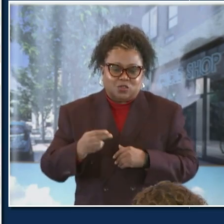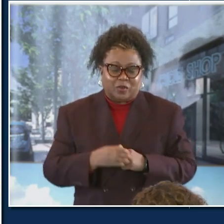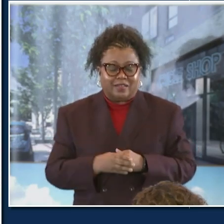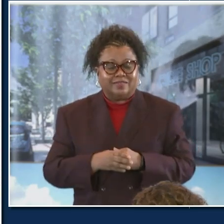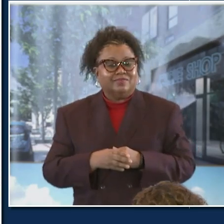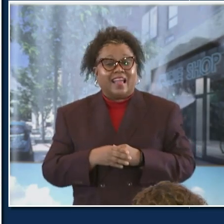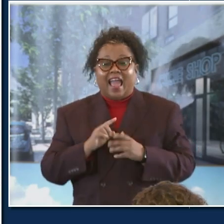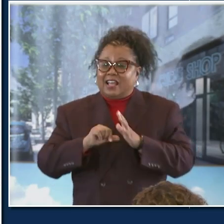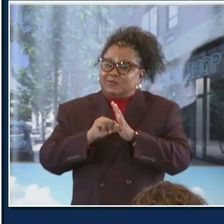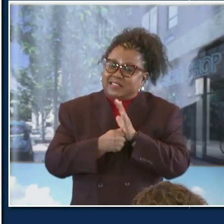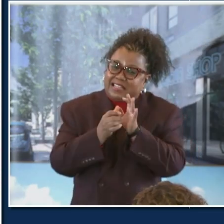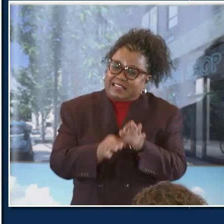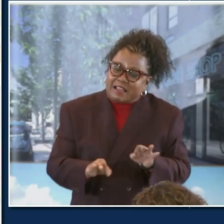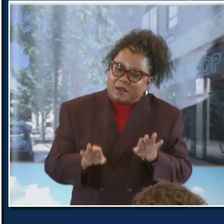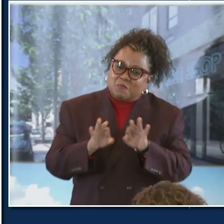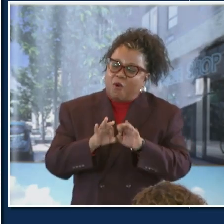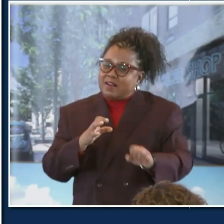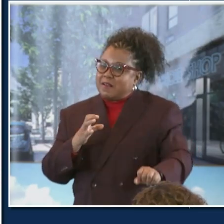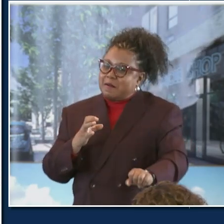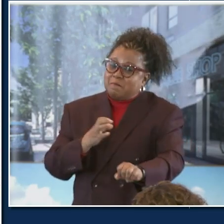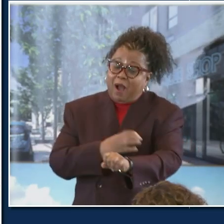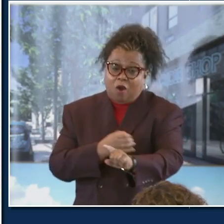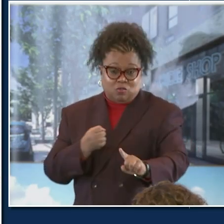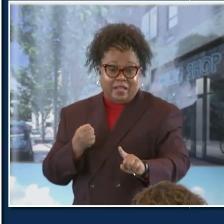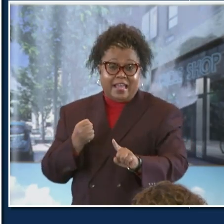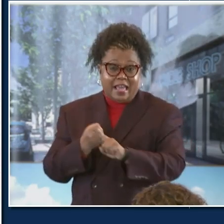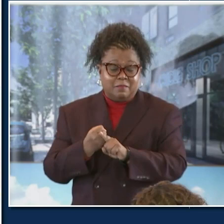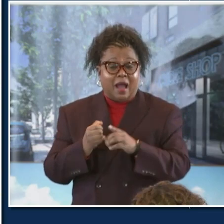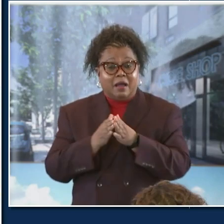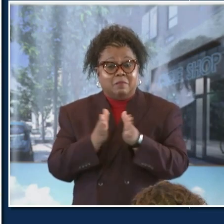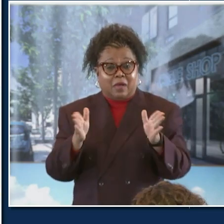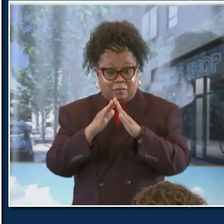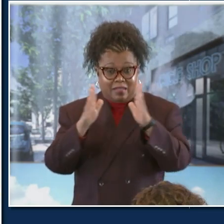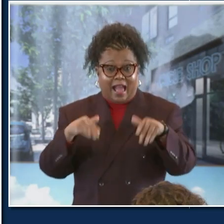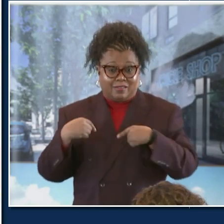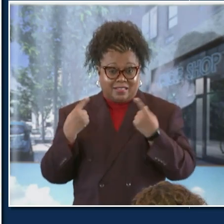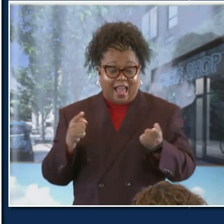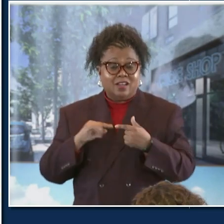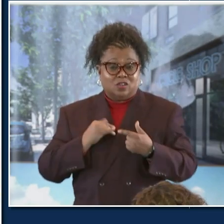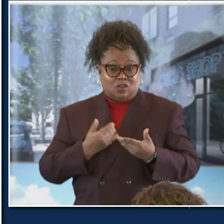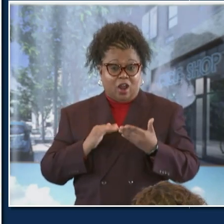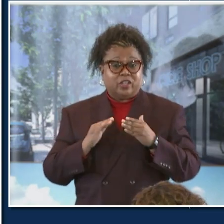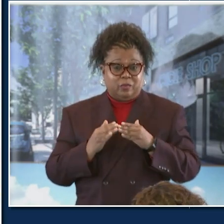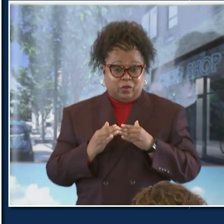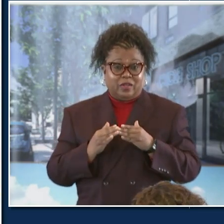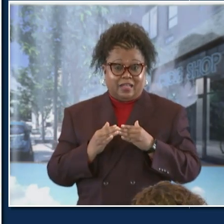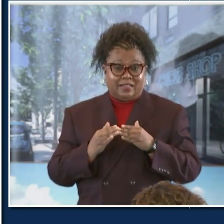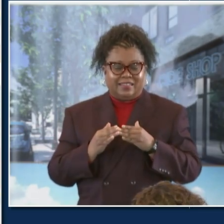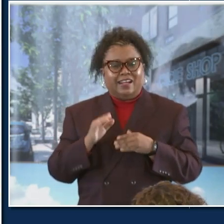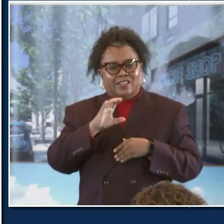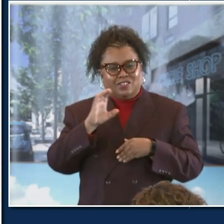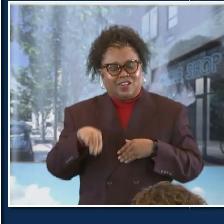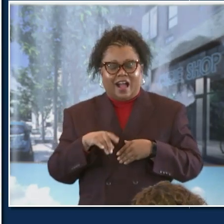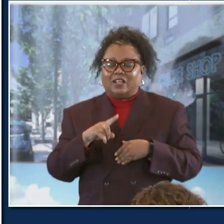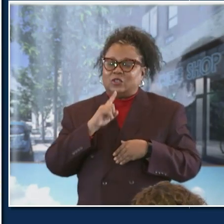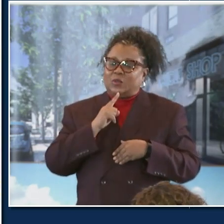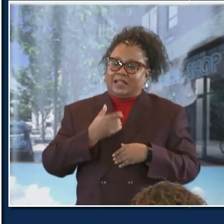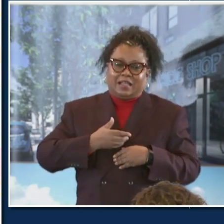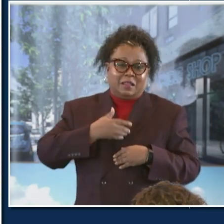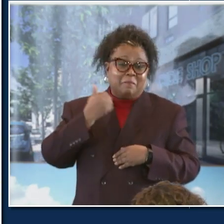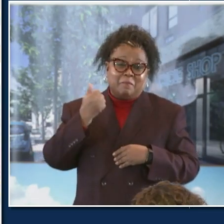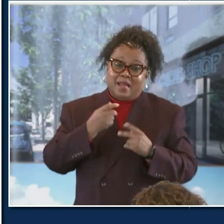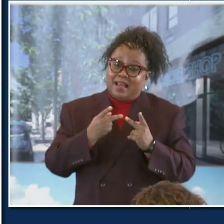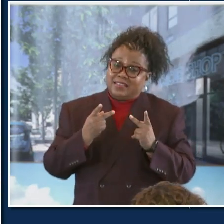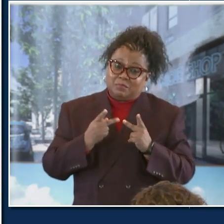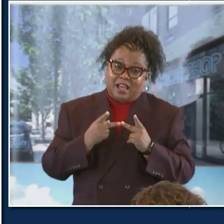and reiterate the important and powerful impact public housing has on our communities. Chicago is truly the best